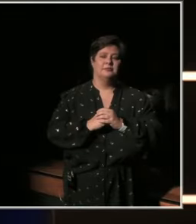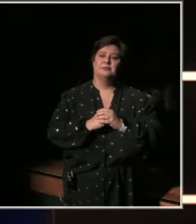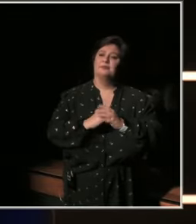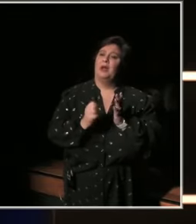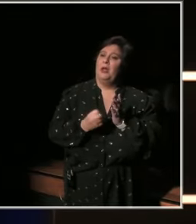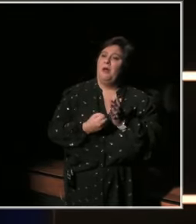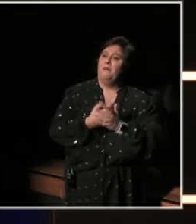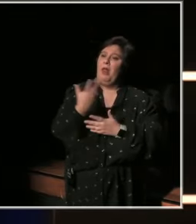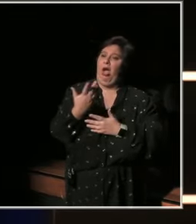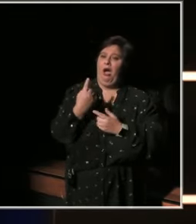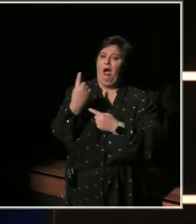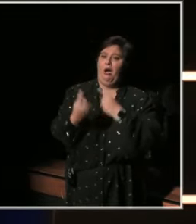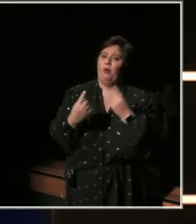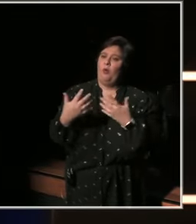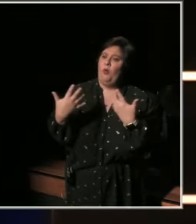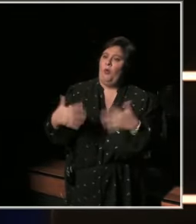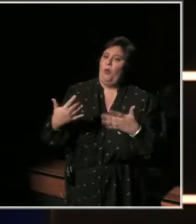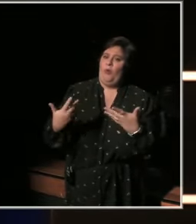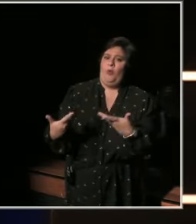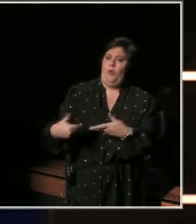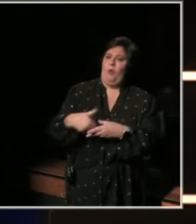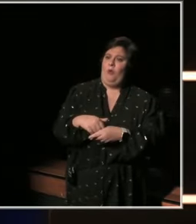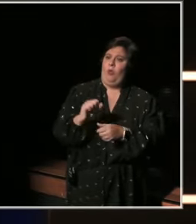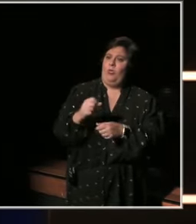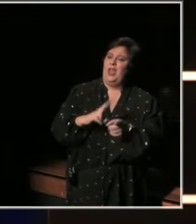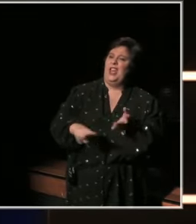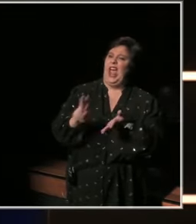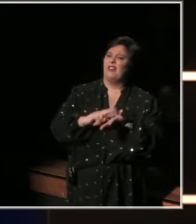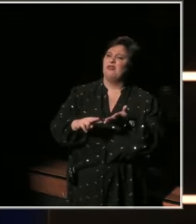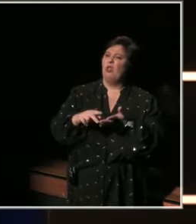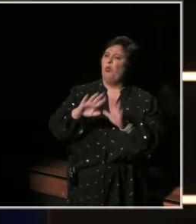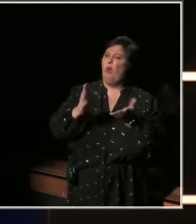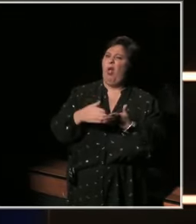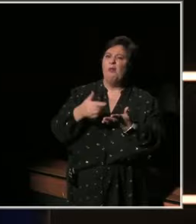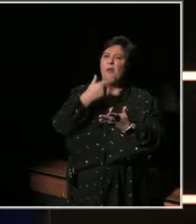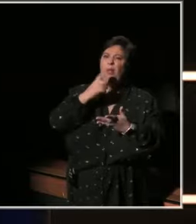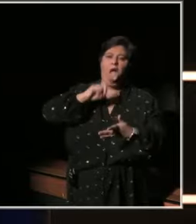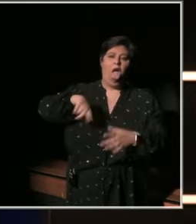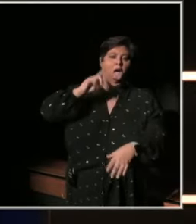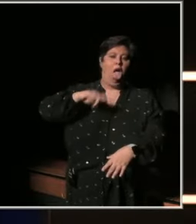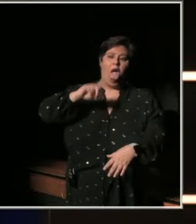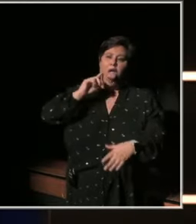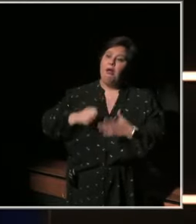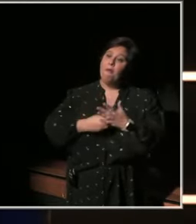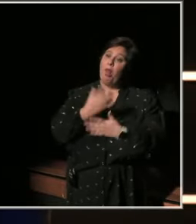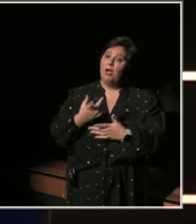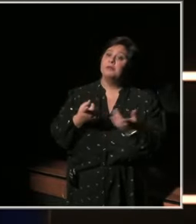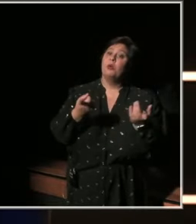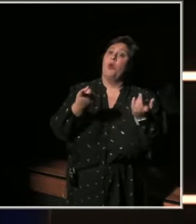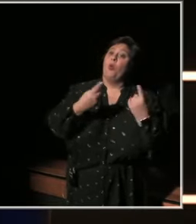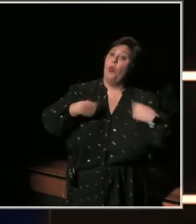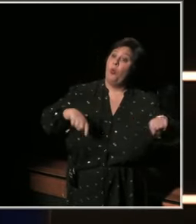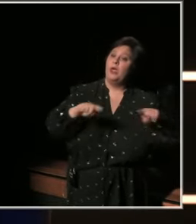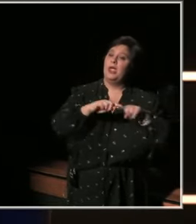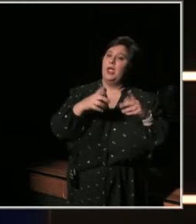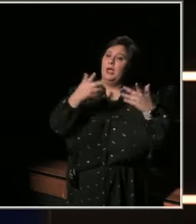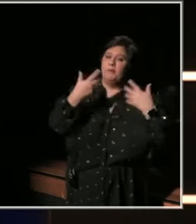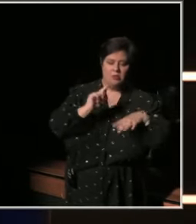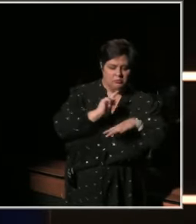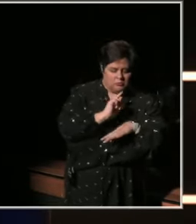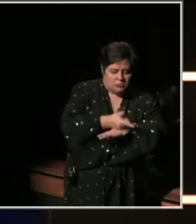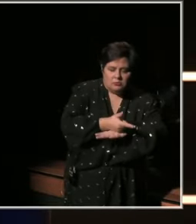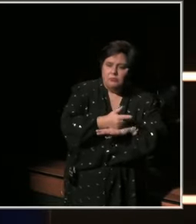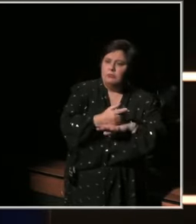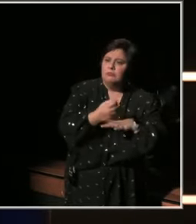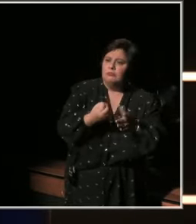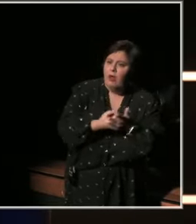Plants are an extraordinary part of the natural world, which nobody really pays any attention to. But we spent a lot of time filming